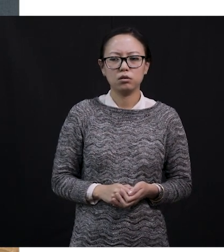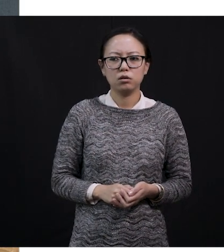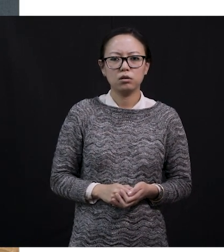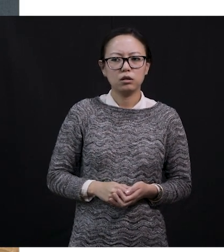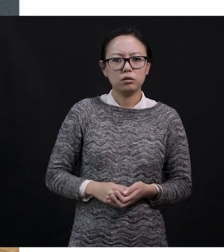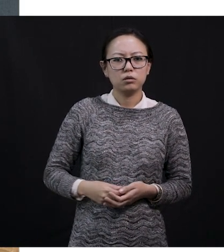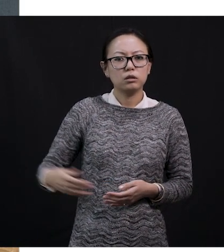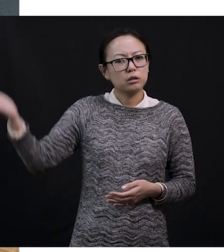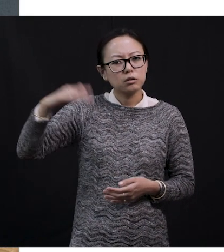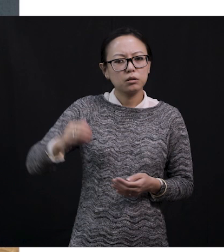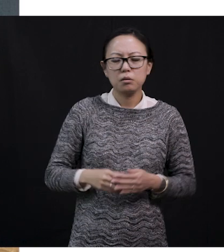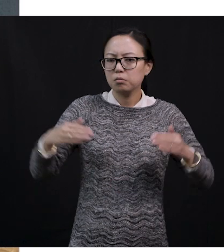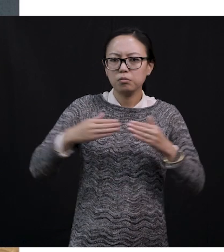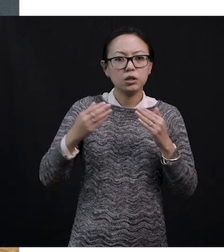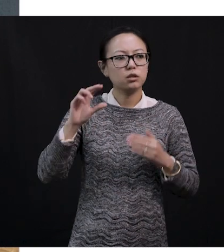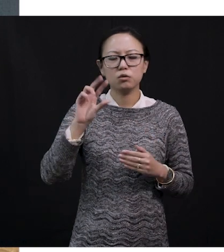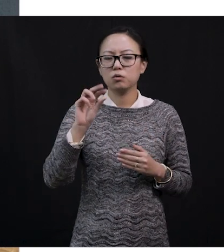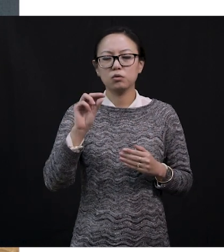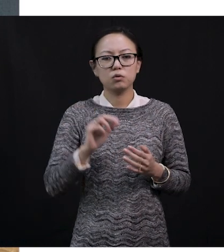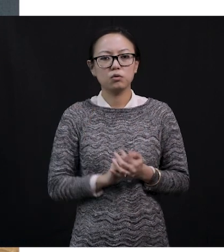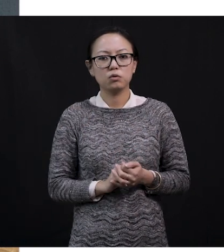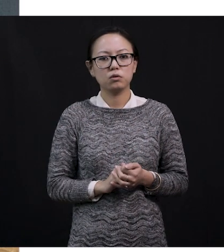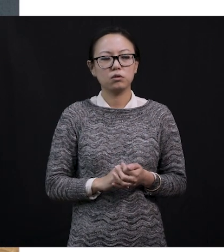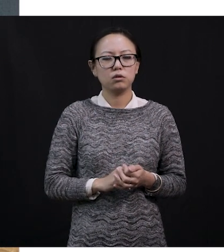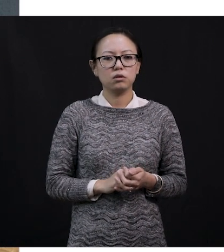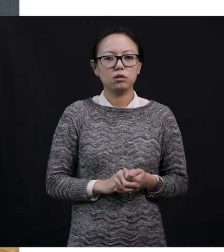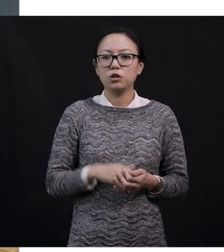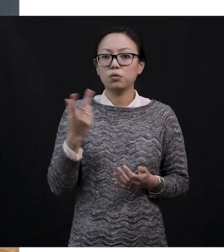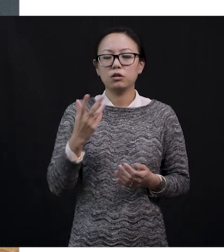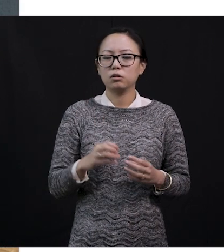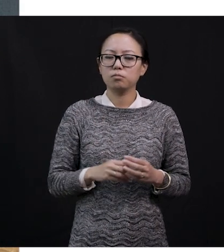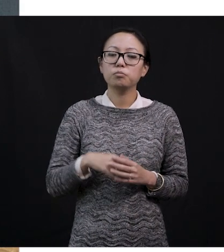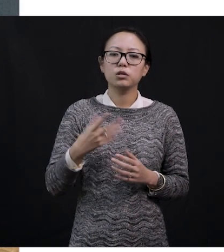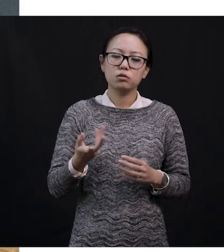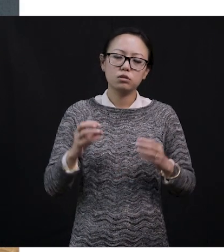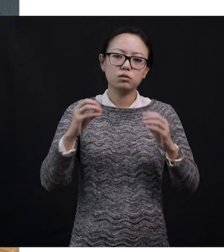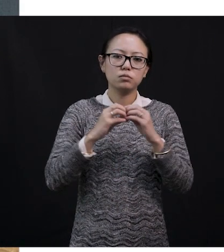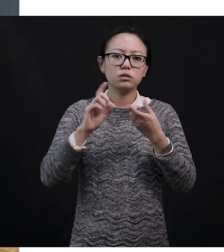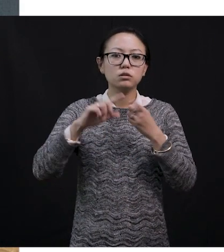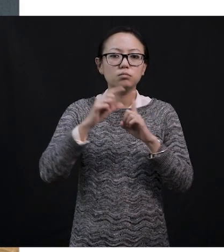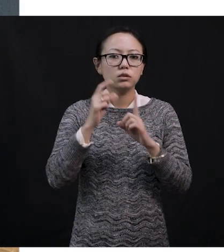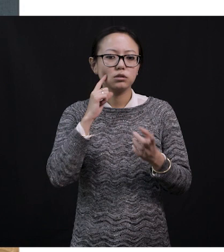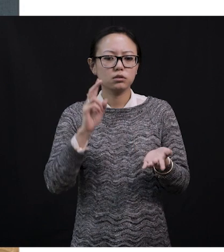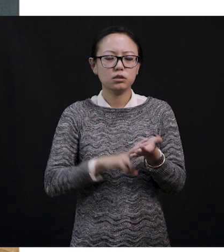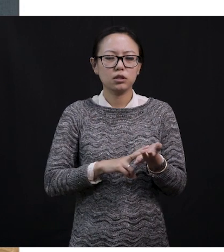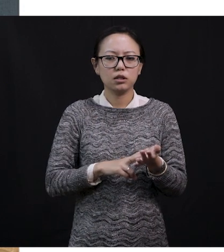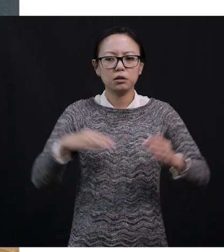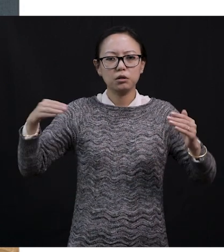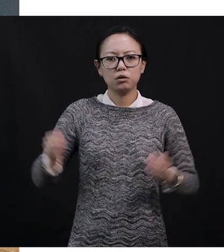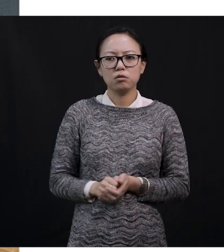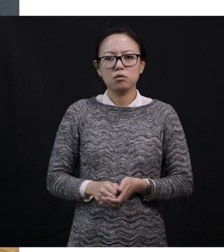to meet him. I'm sure you know why, because he's never a sociable person. He would rather occupy himself with a